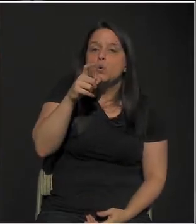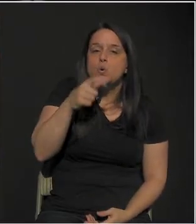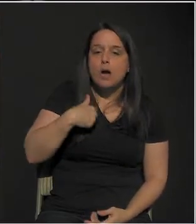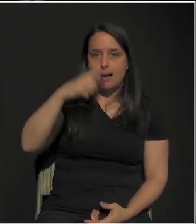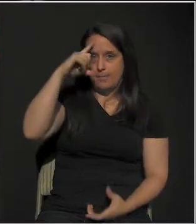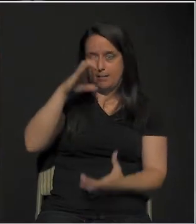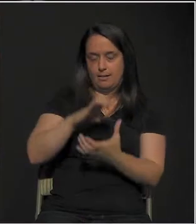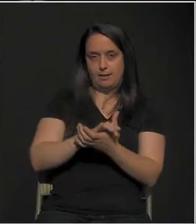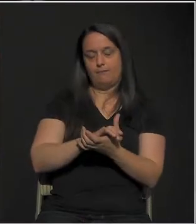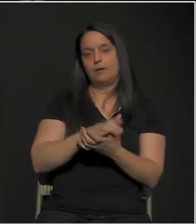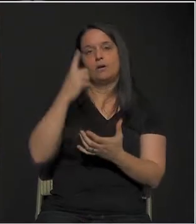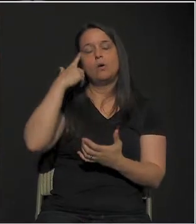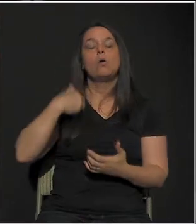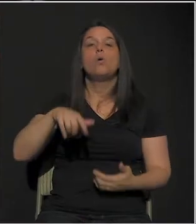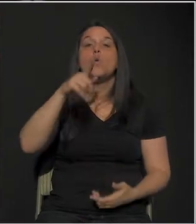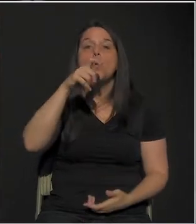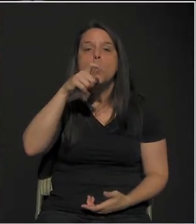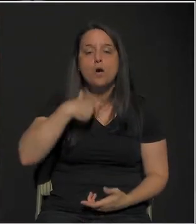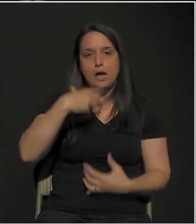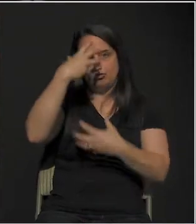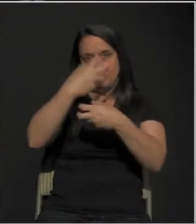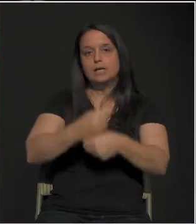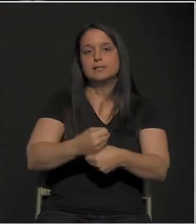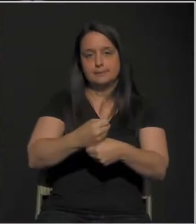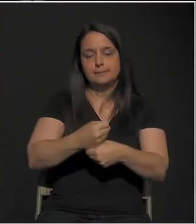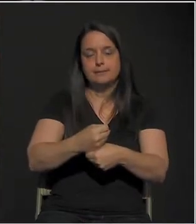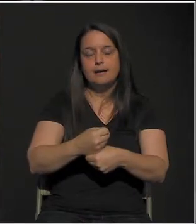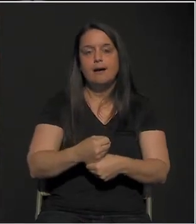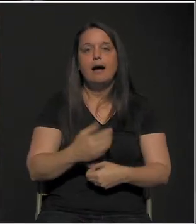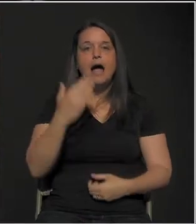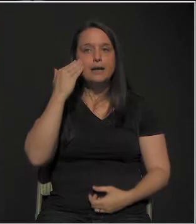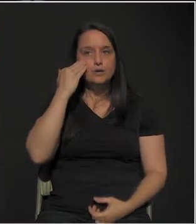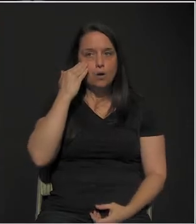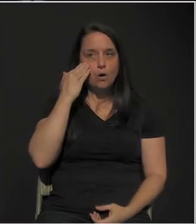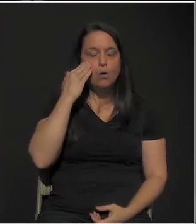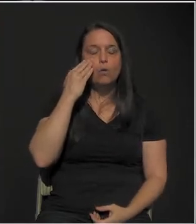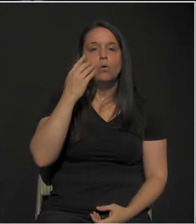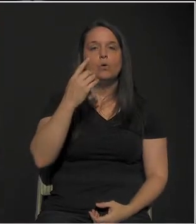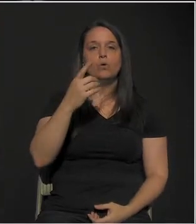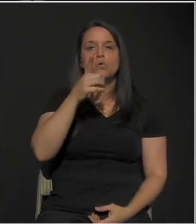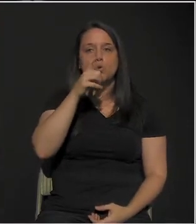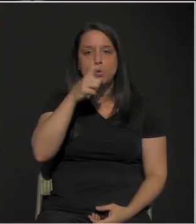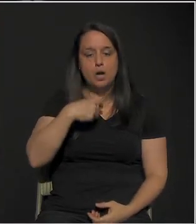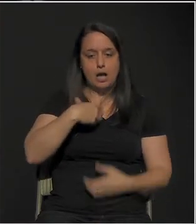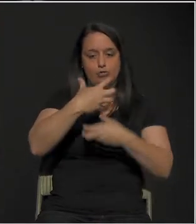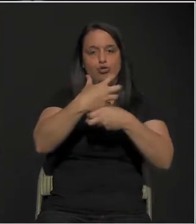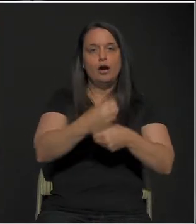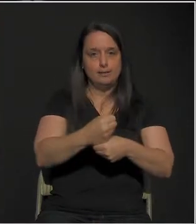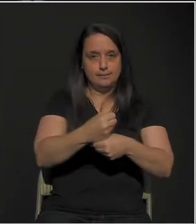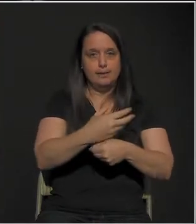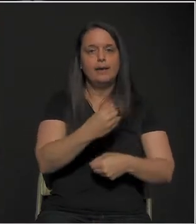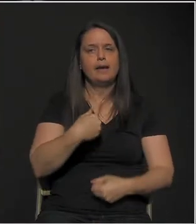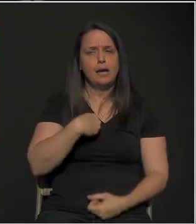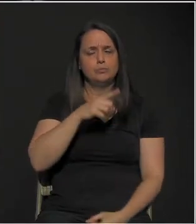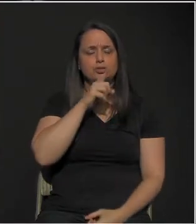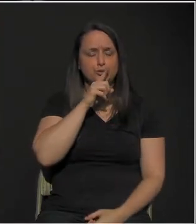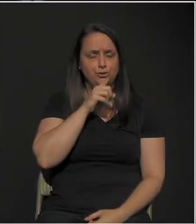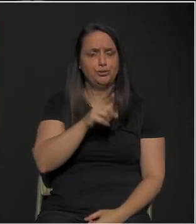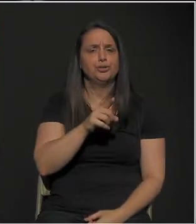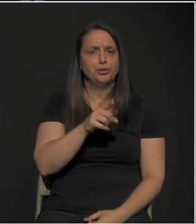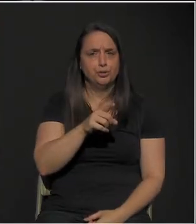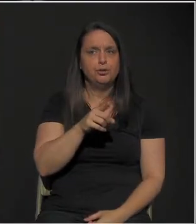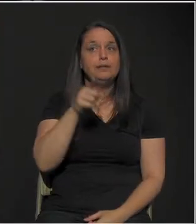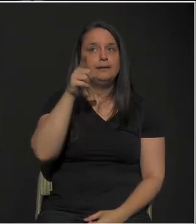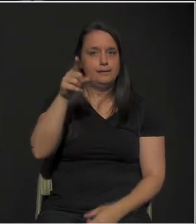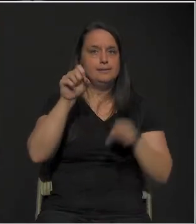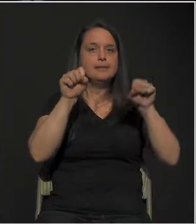in whom I trust. I know the one in whom I trust. And I'm sure that he is able to guard